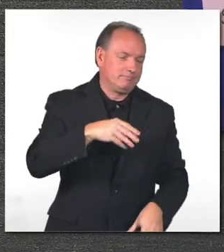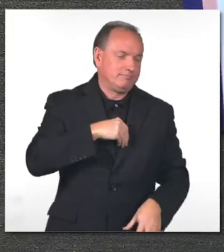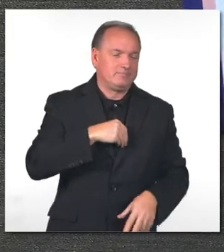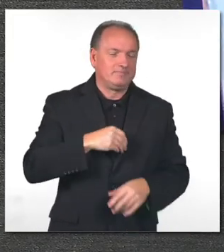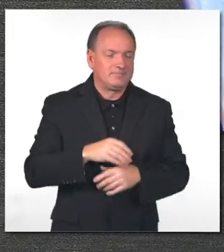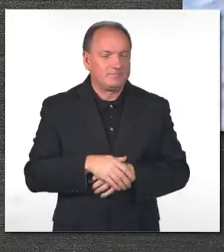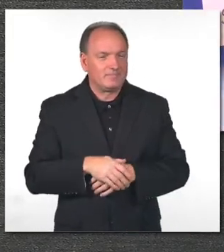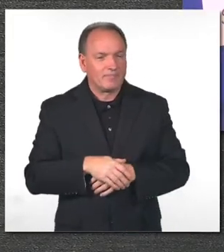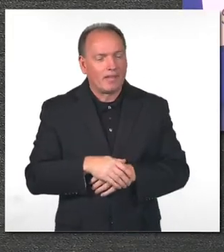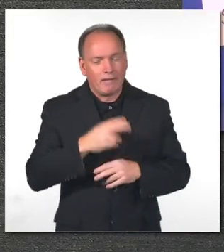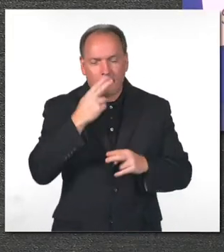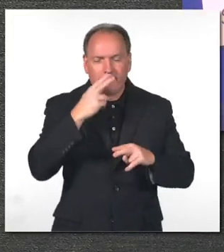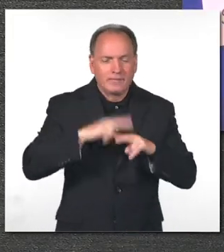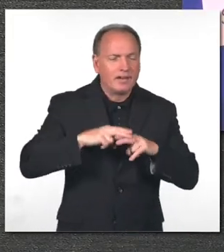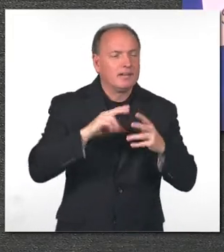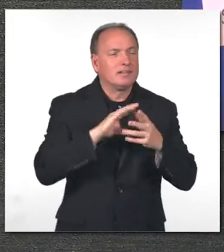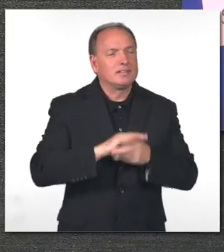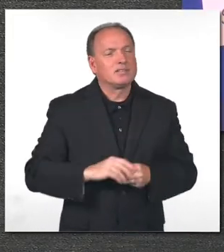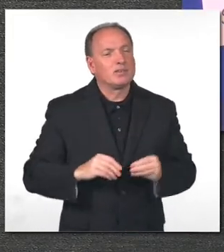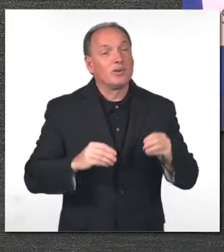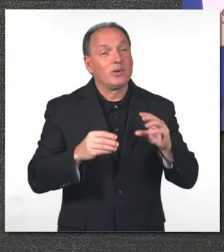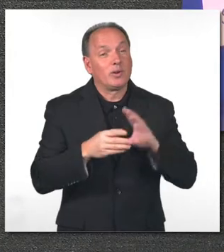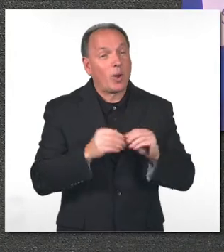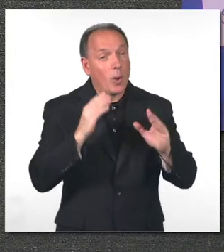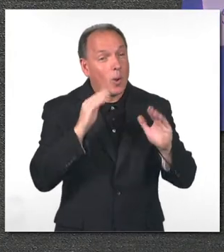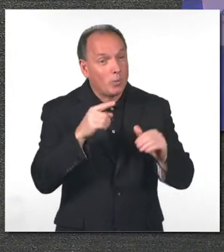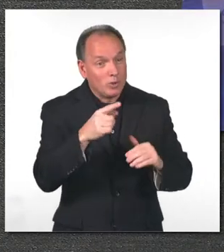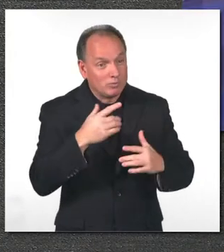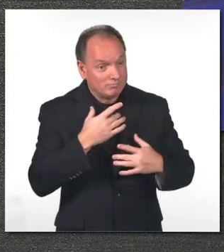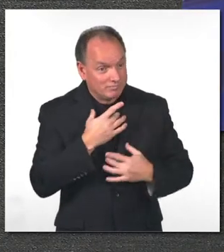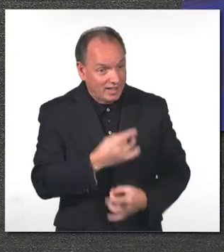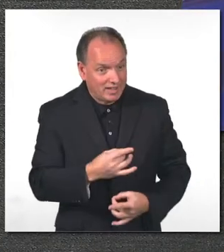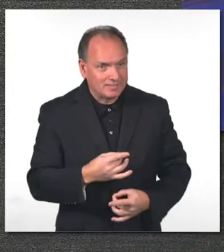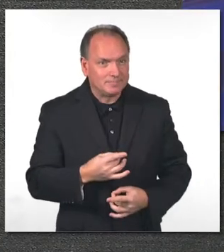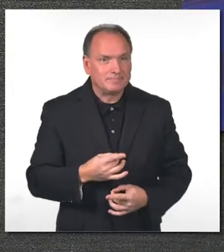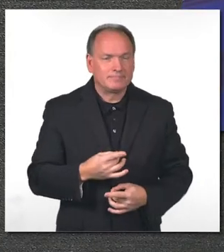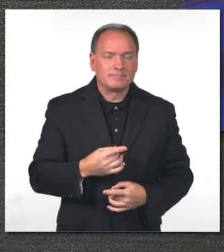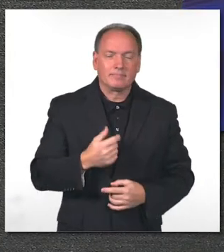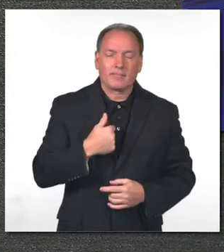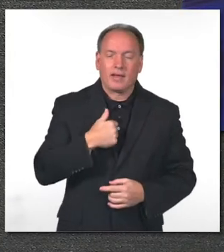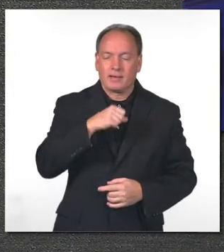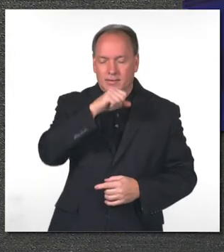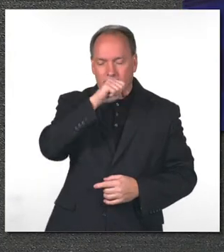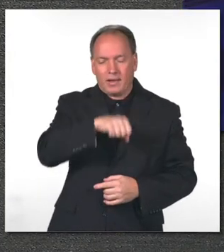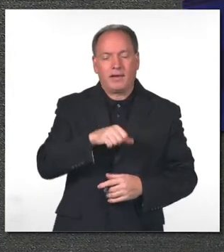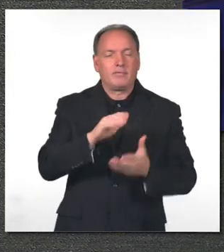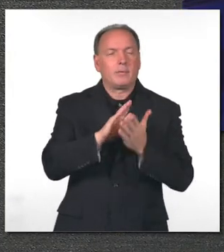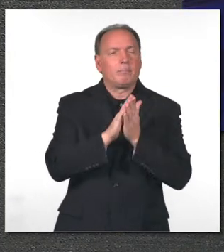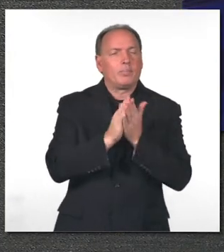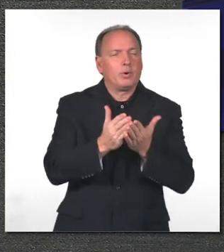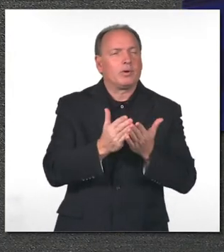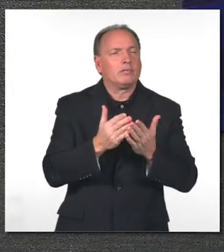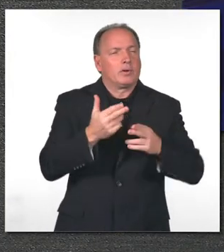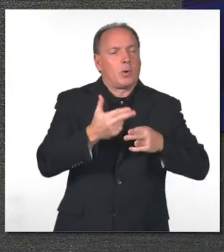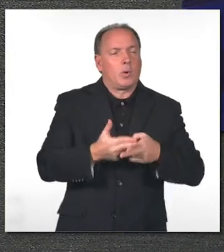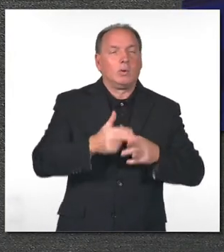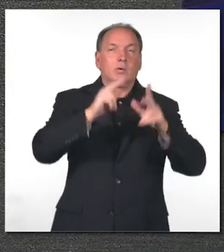That's such a fun story. I hope you enjoyed it. I just love this book, Snow, Snow, Snow.